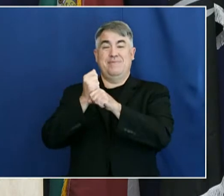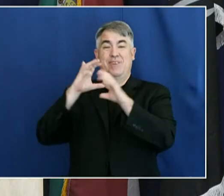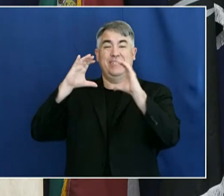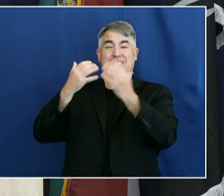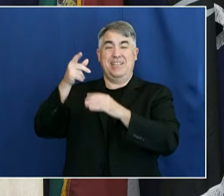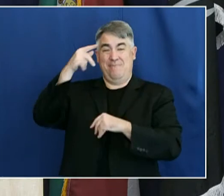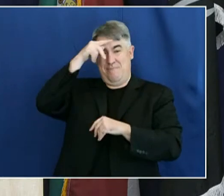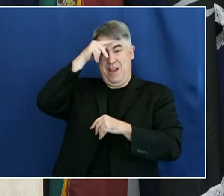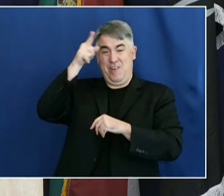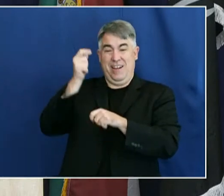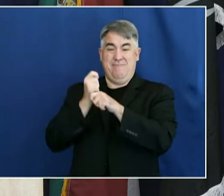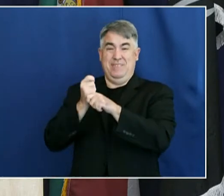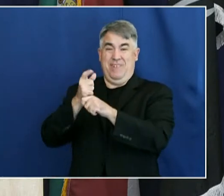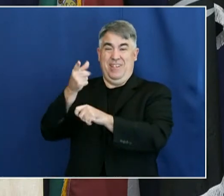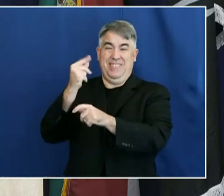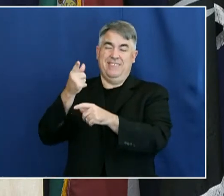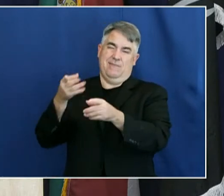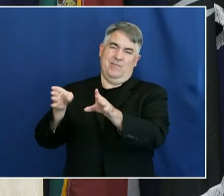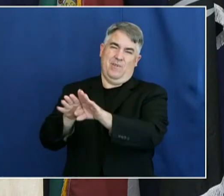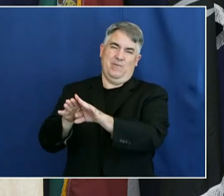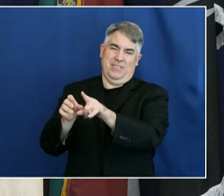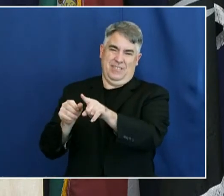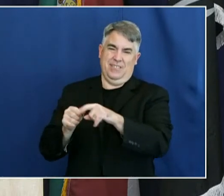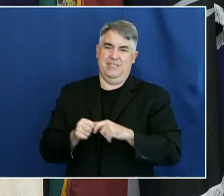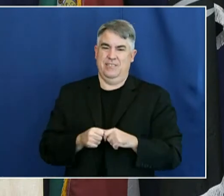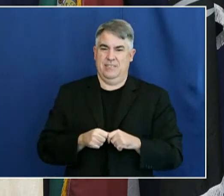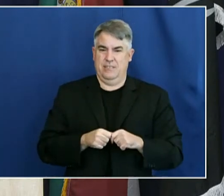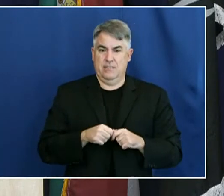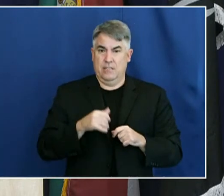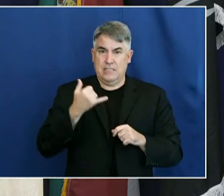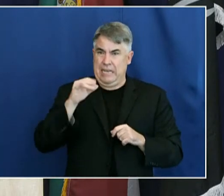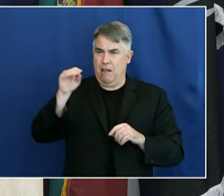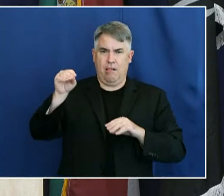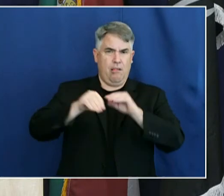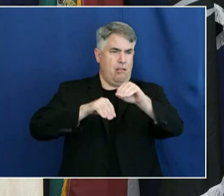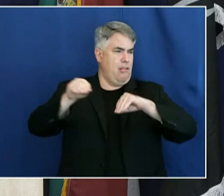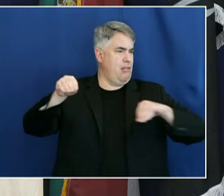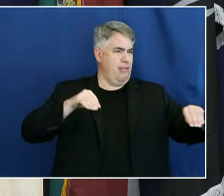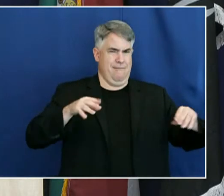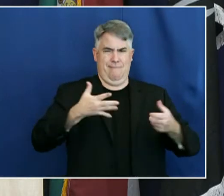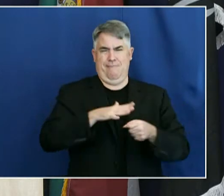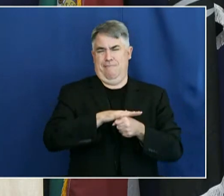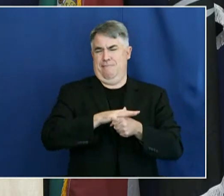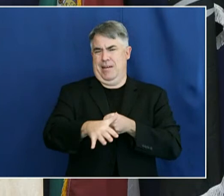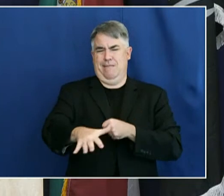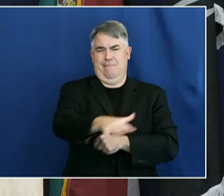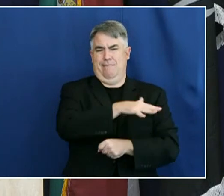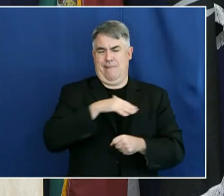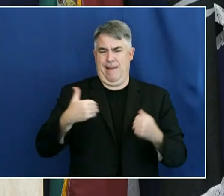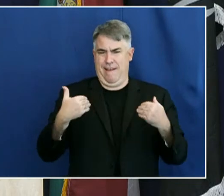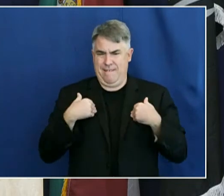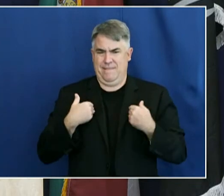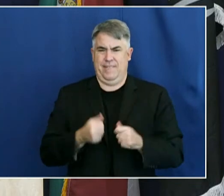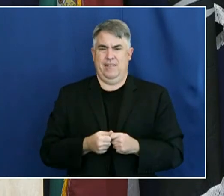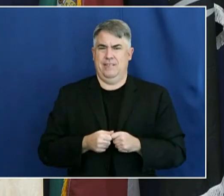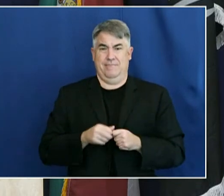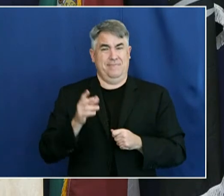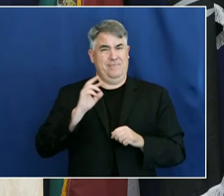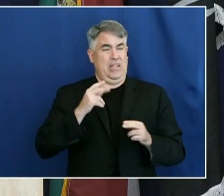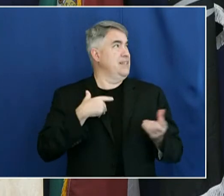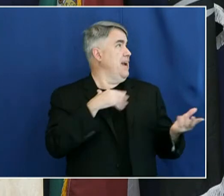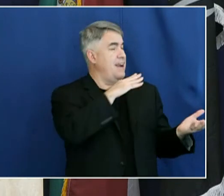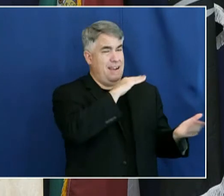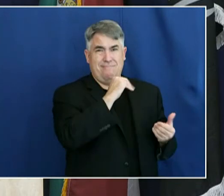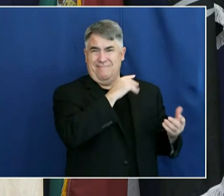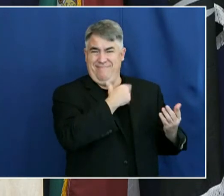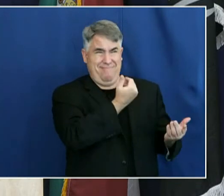network, and we have the ability to ramp that up and do even more. And so we are prepared for an influx of vaccines. And we do often get